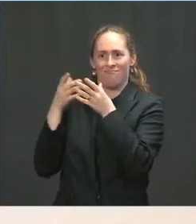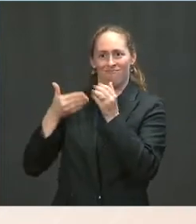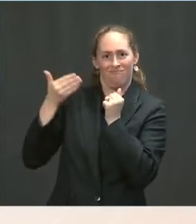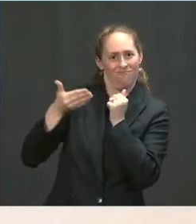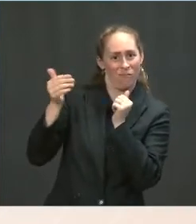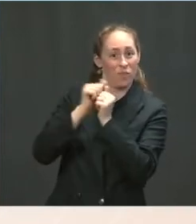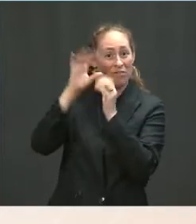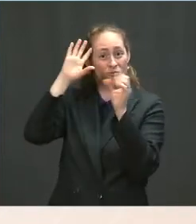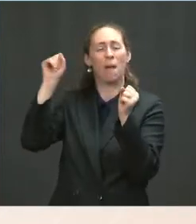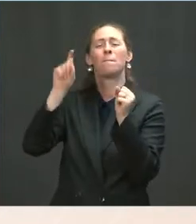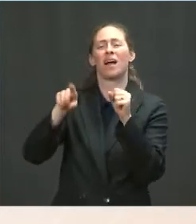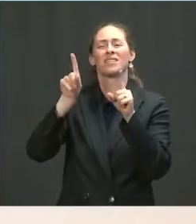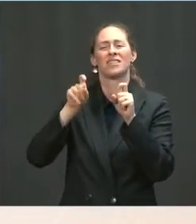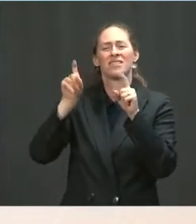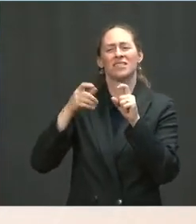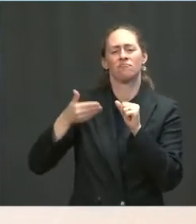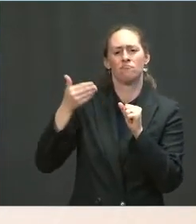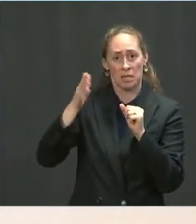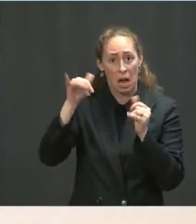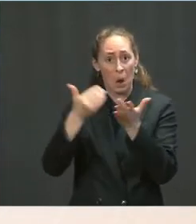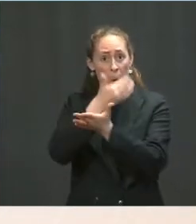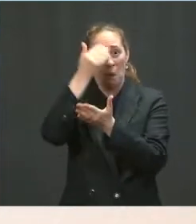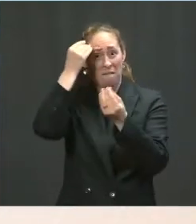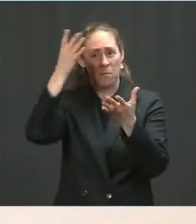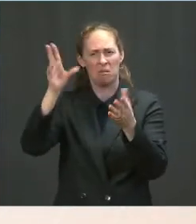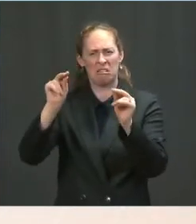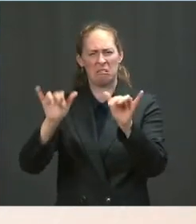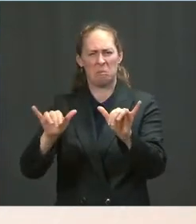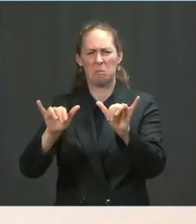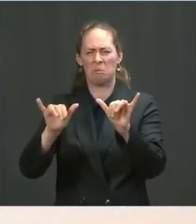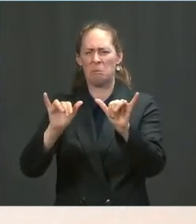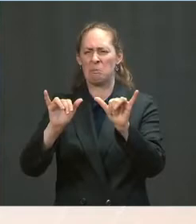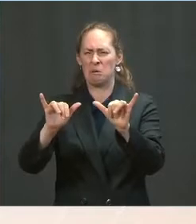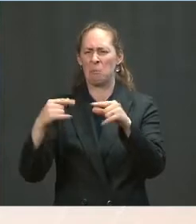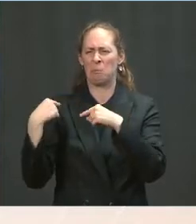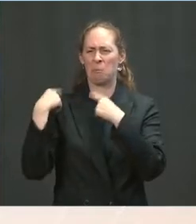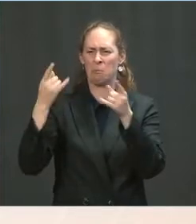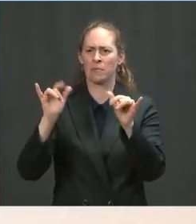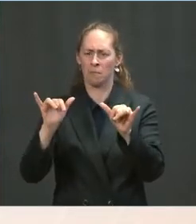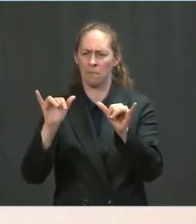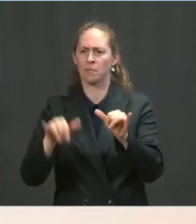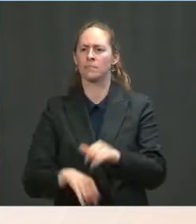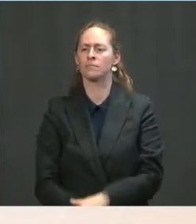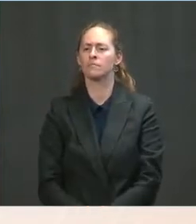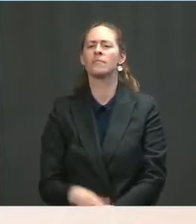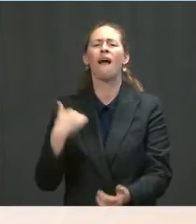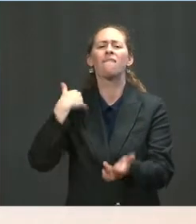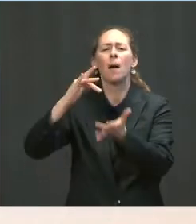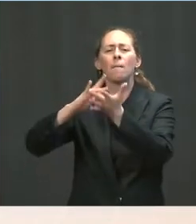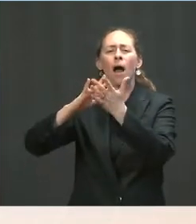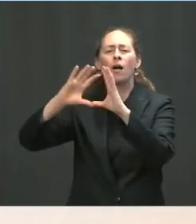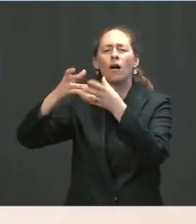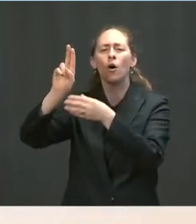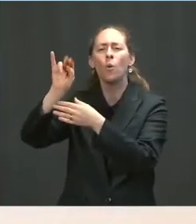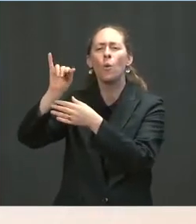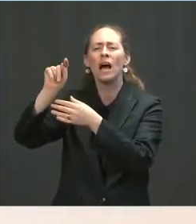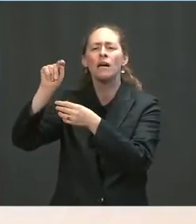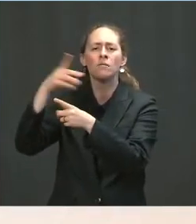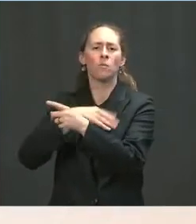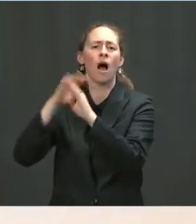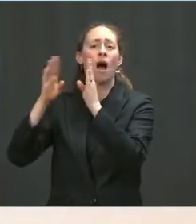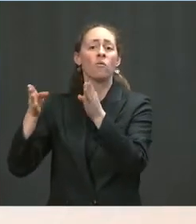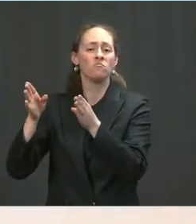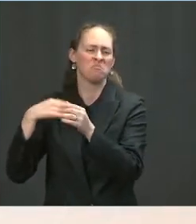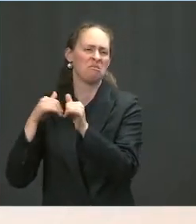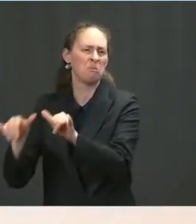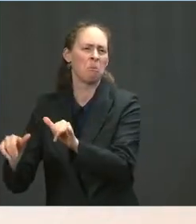There's nothing new there, and we're going to continue to follow what the White House Medical Unit entails for us to do as staff and